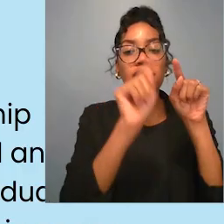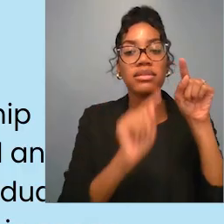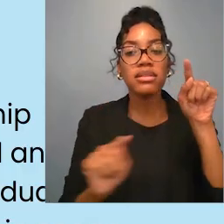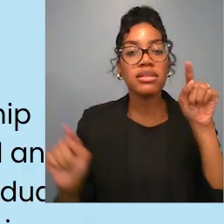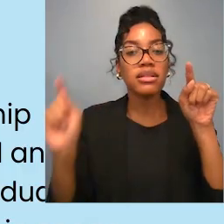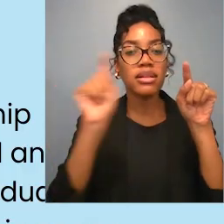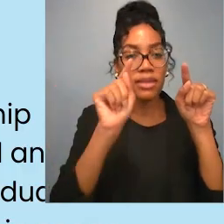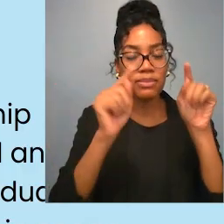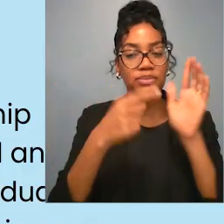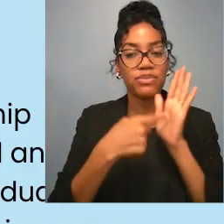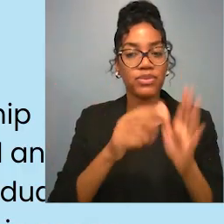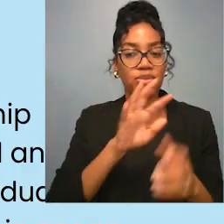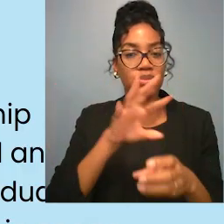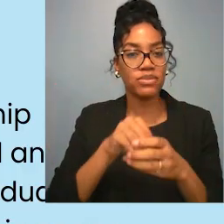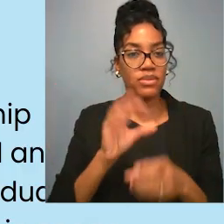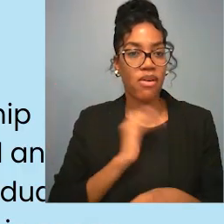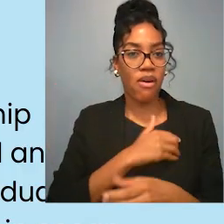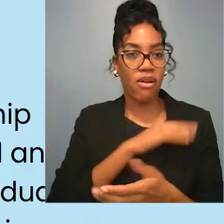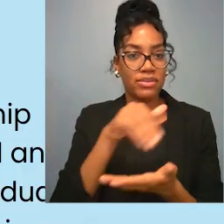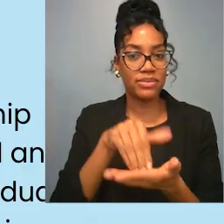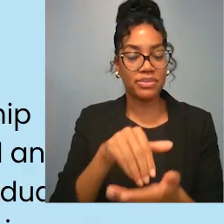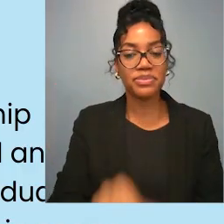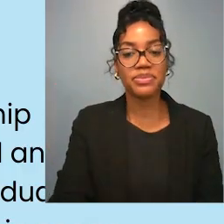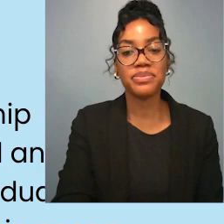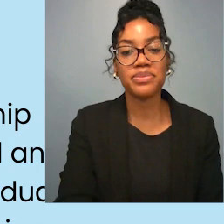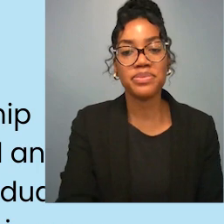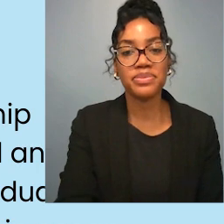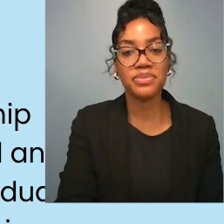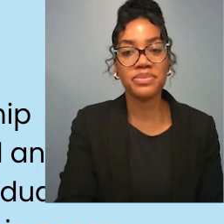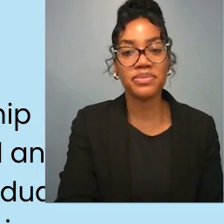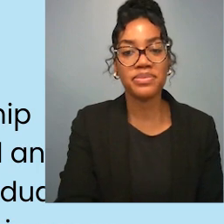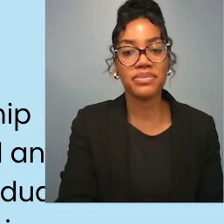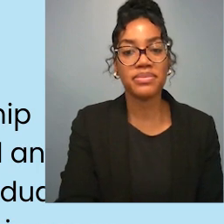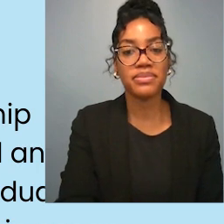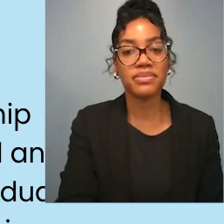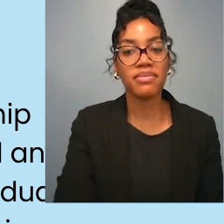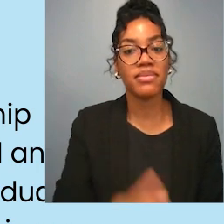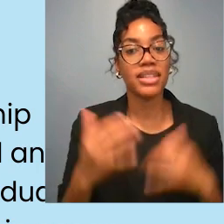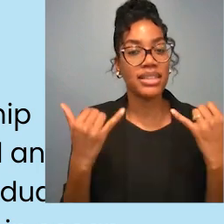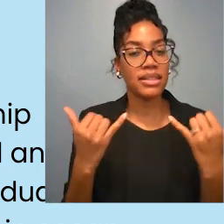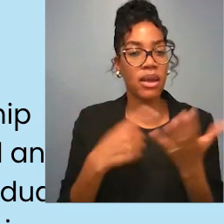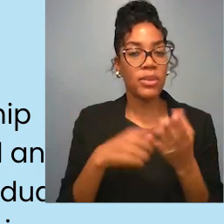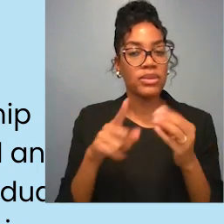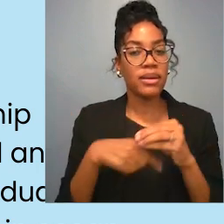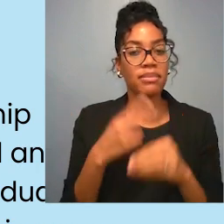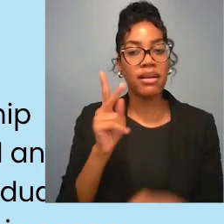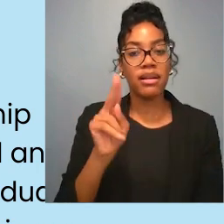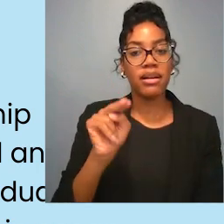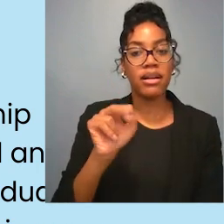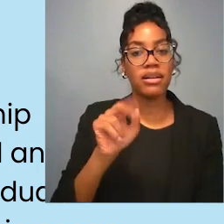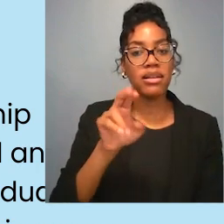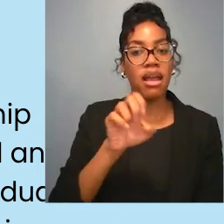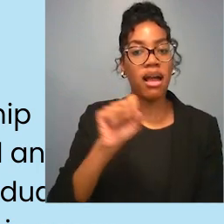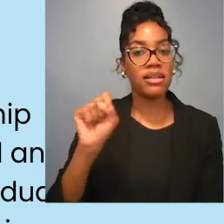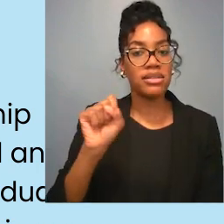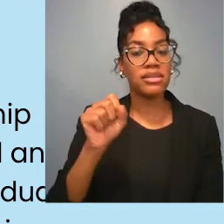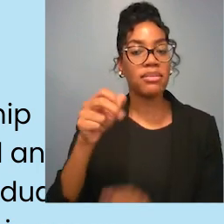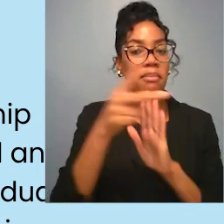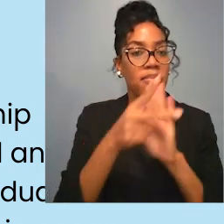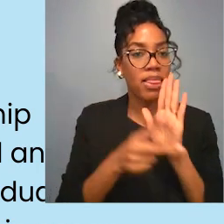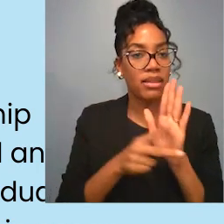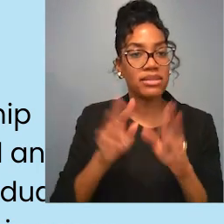What we're talking about today is the Dean John A. Knauss Marine Policy Fellowship. The Sea Grant Knauss Fellowship provides a